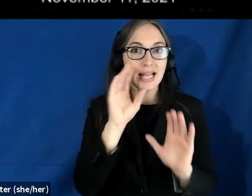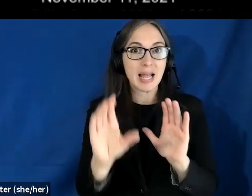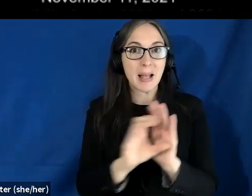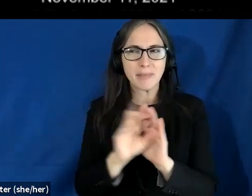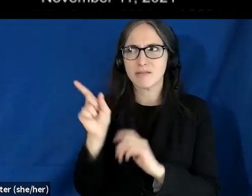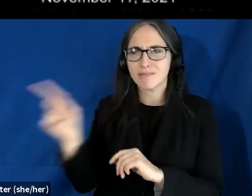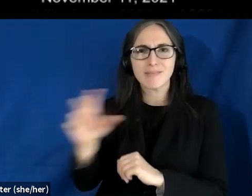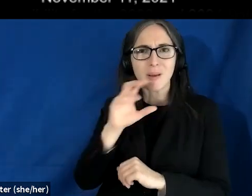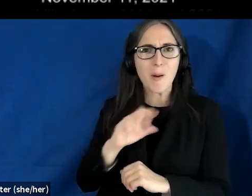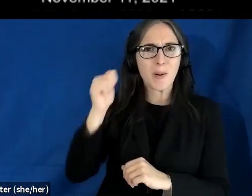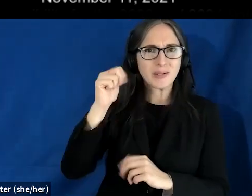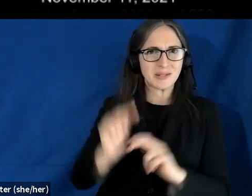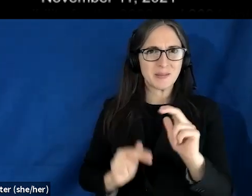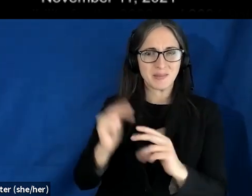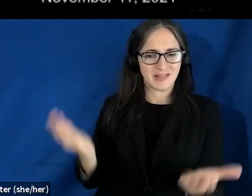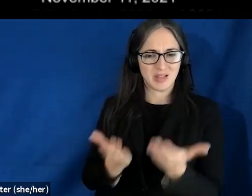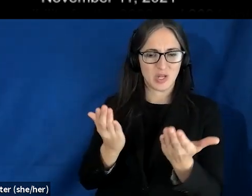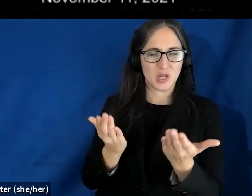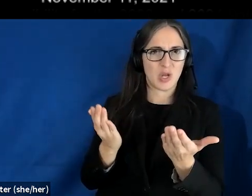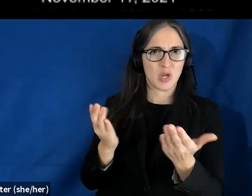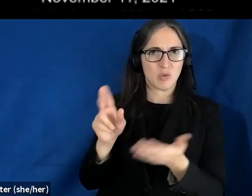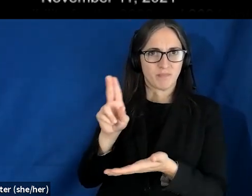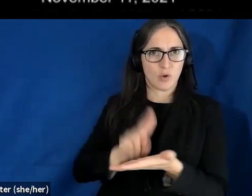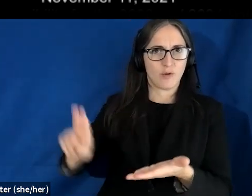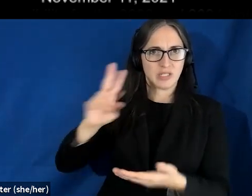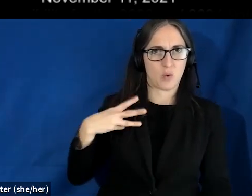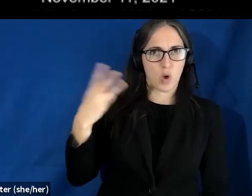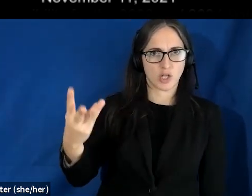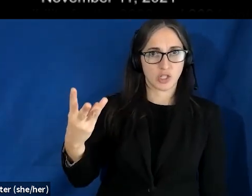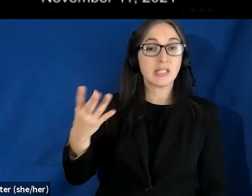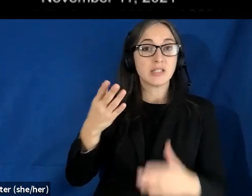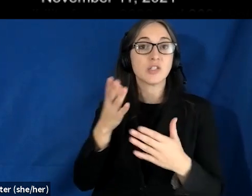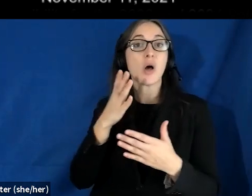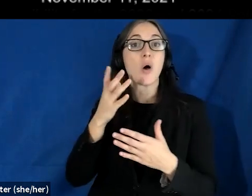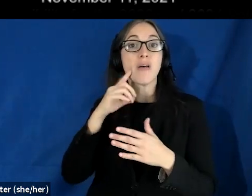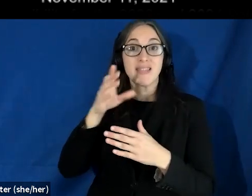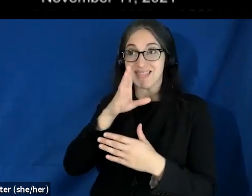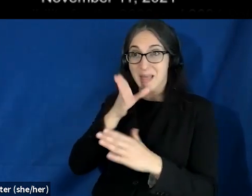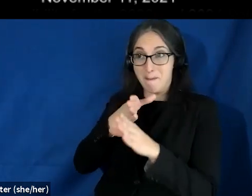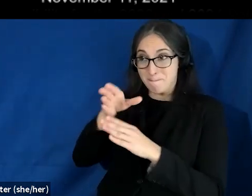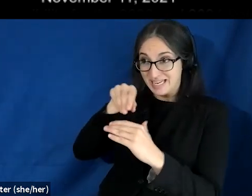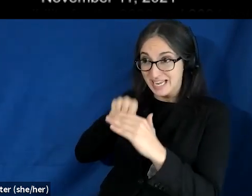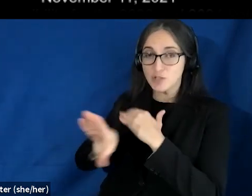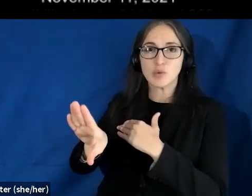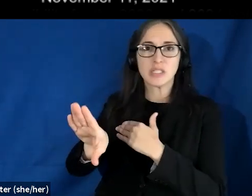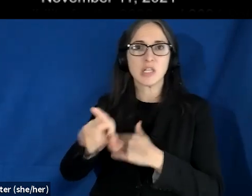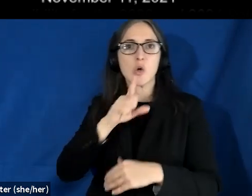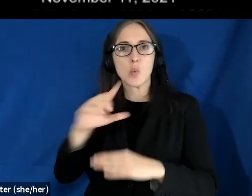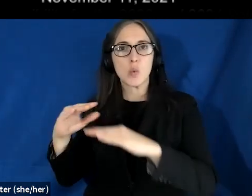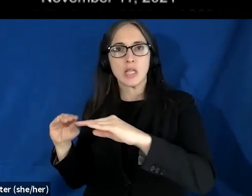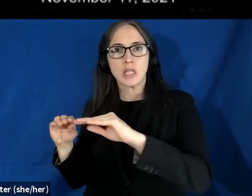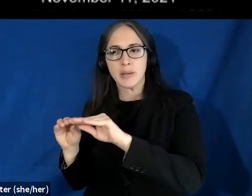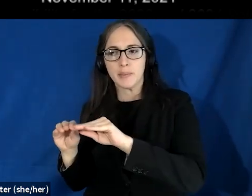building here at the University of Washington, where the main entrance has a gradually sloping, very long and quite